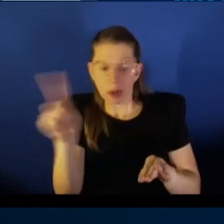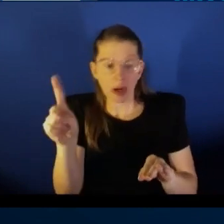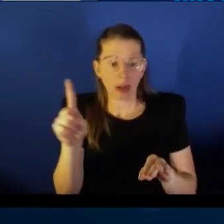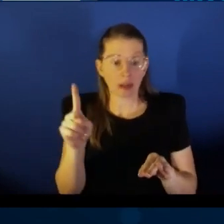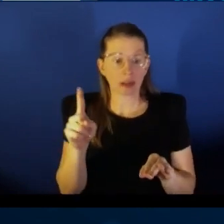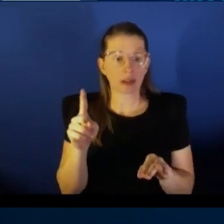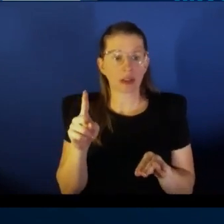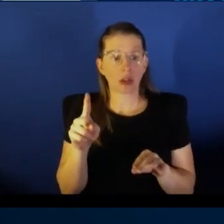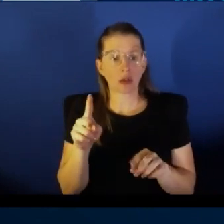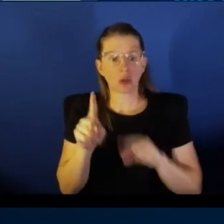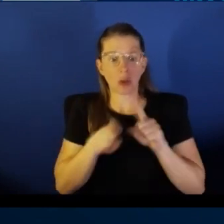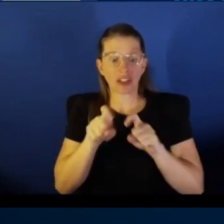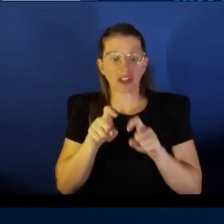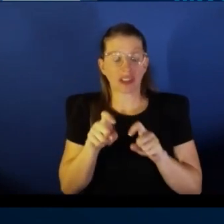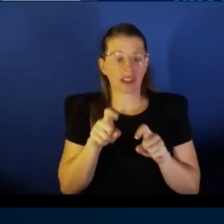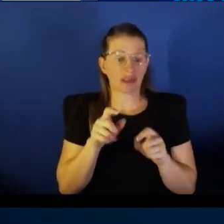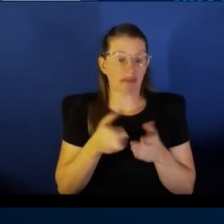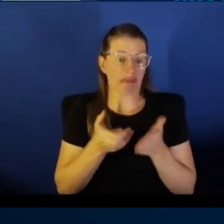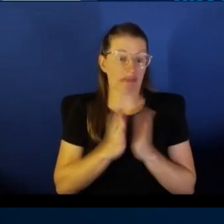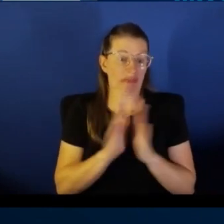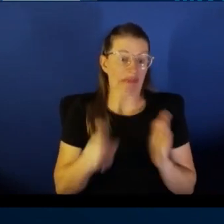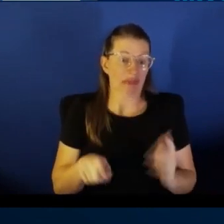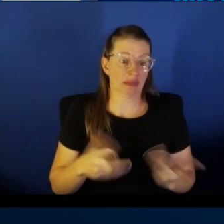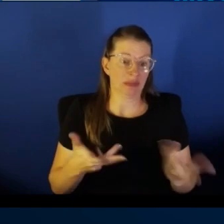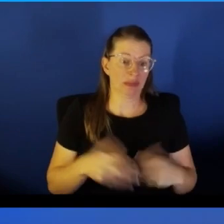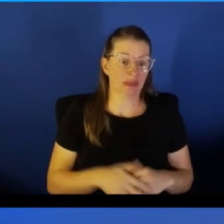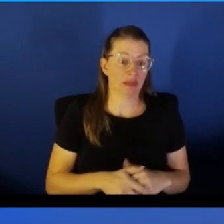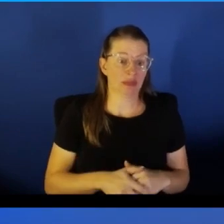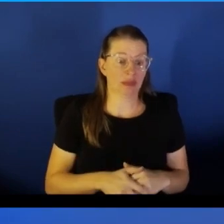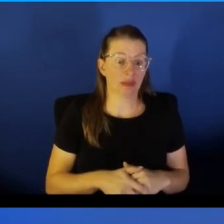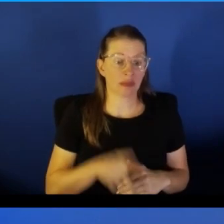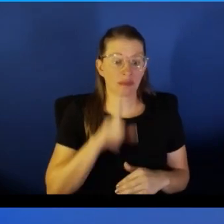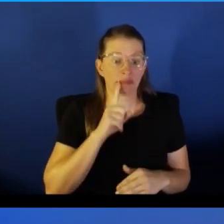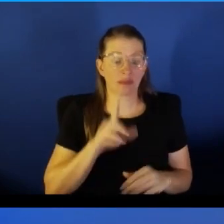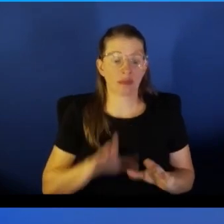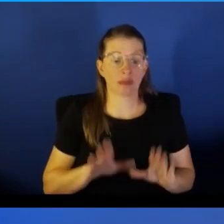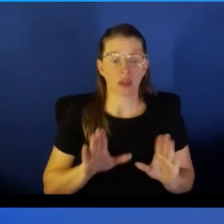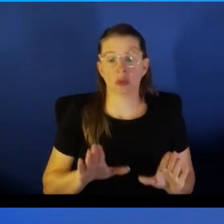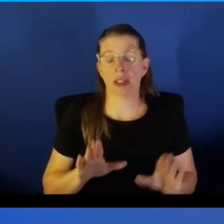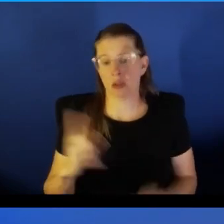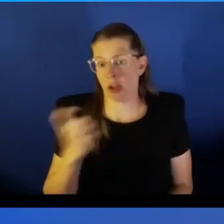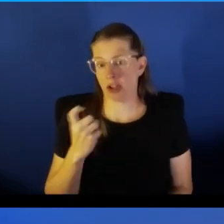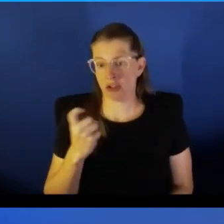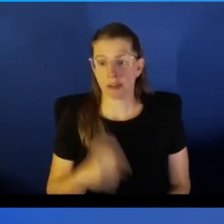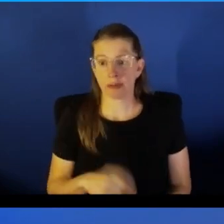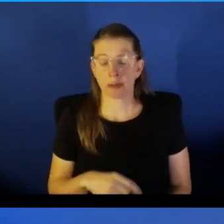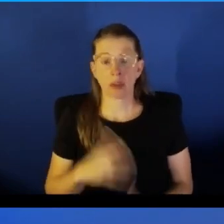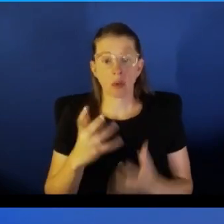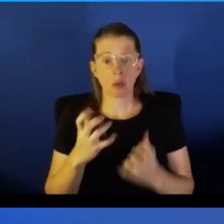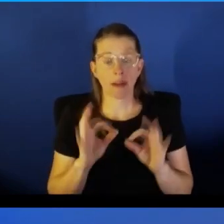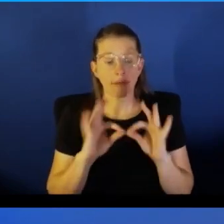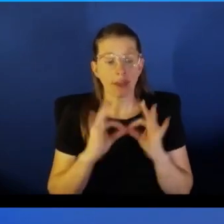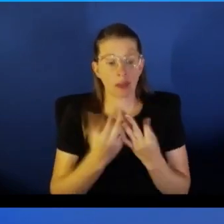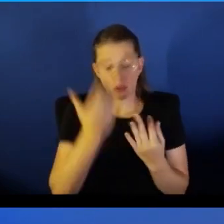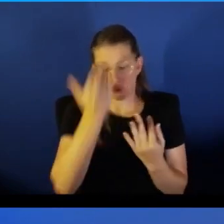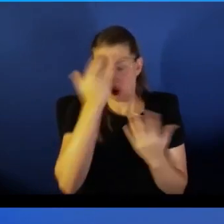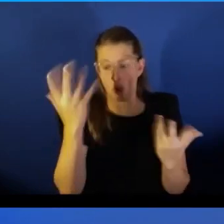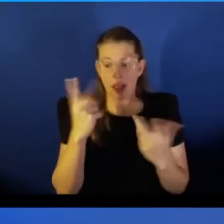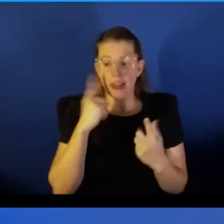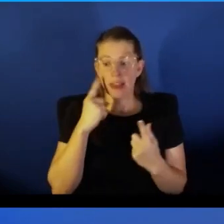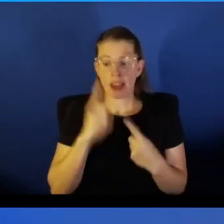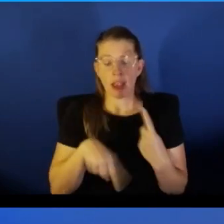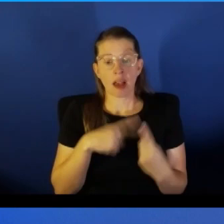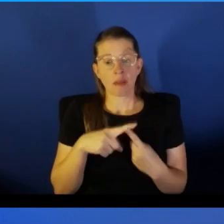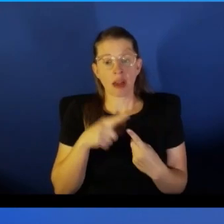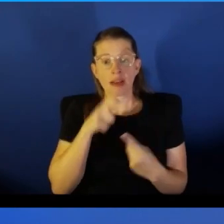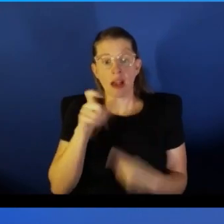asking? I think it's a really great question to ask, and one of the things that we want families to know is to think about not just the